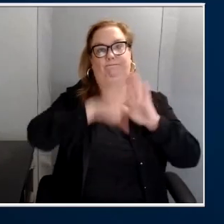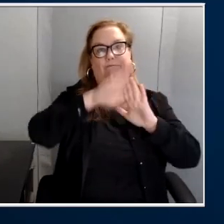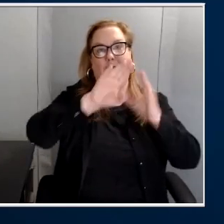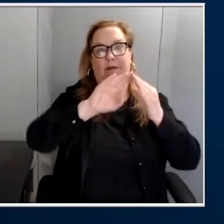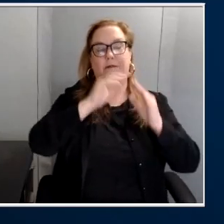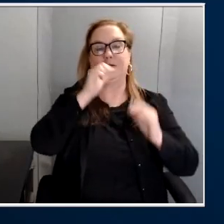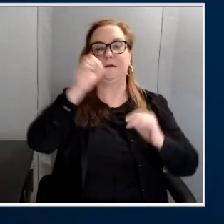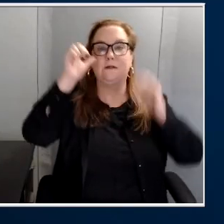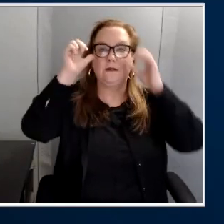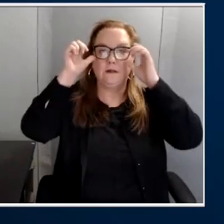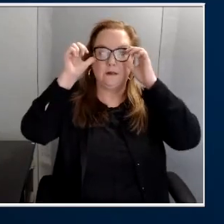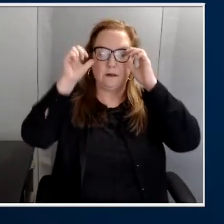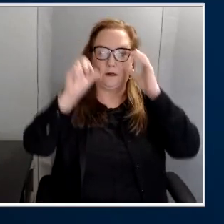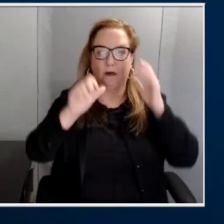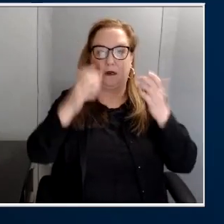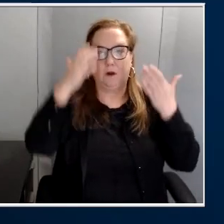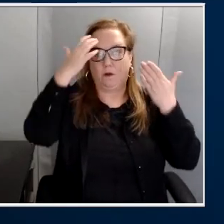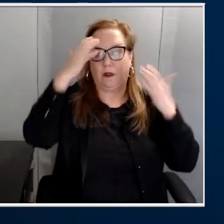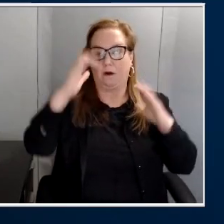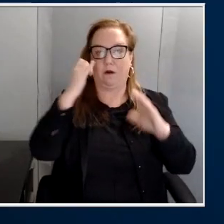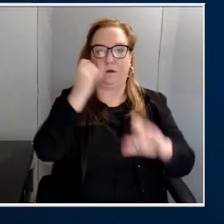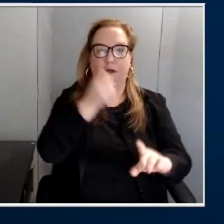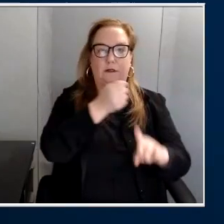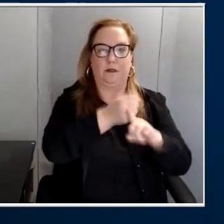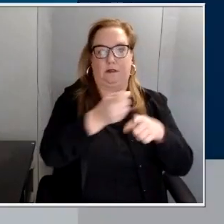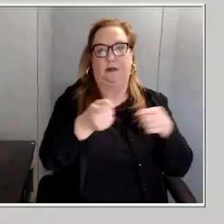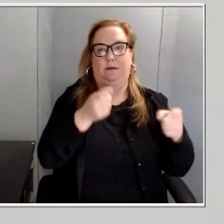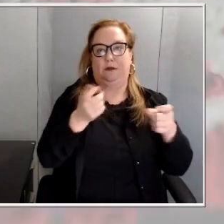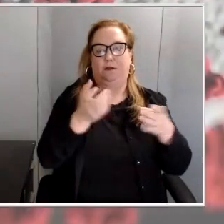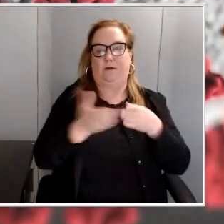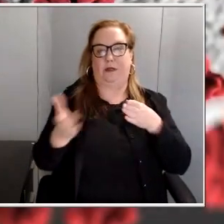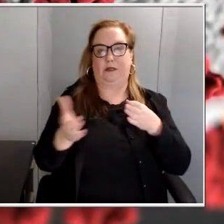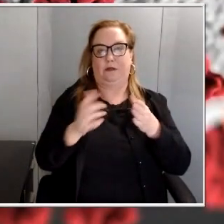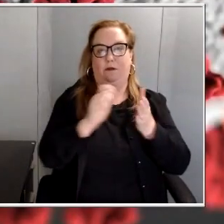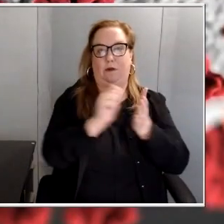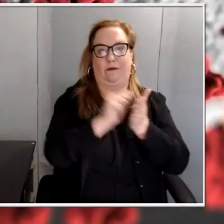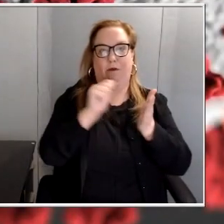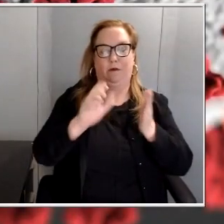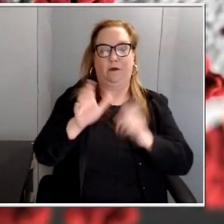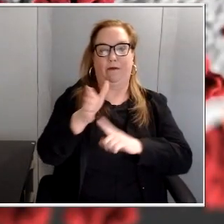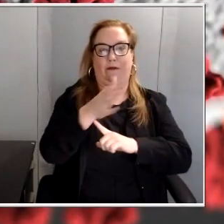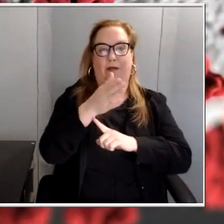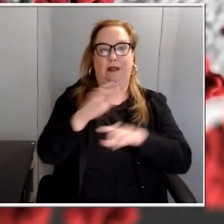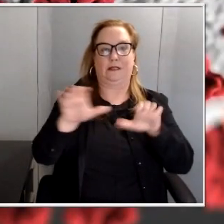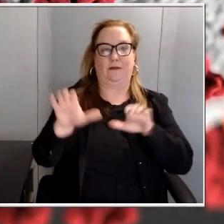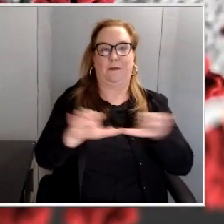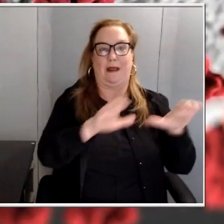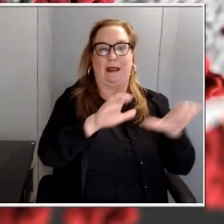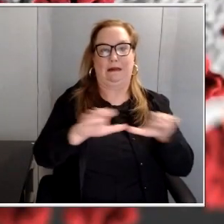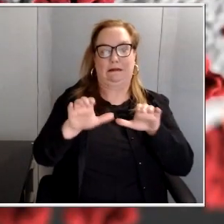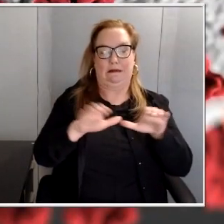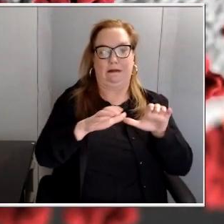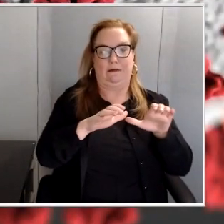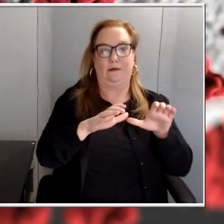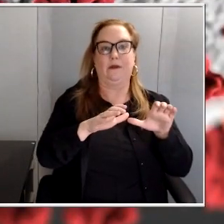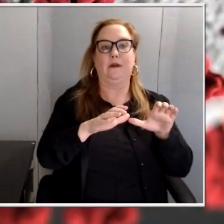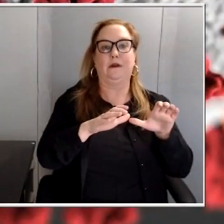yesterday. We don't know if some of that was just administrative things. We have to remove those flags from active to